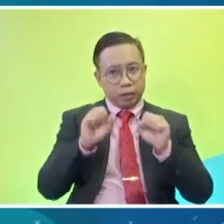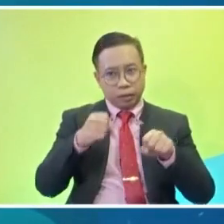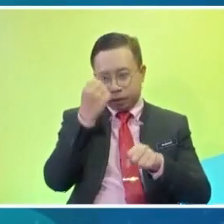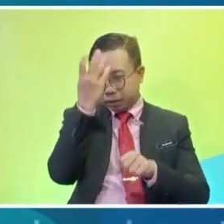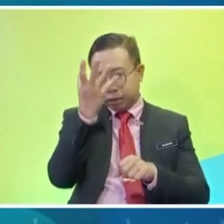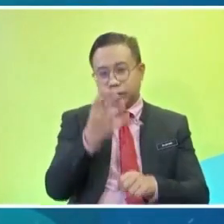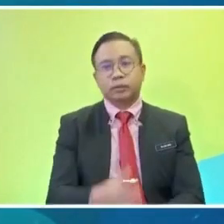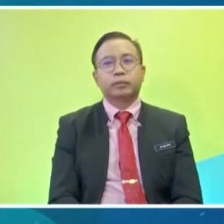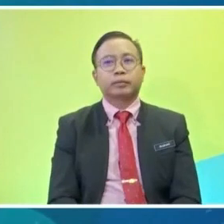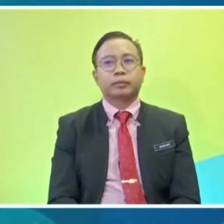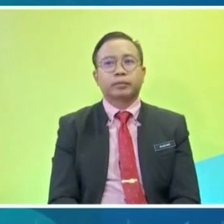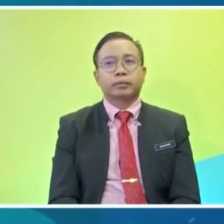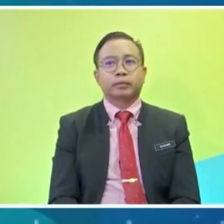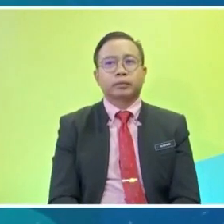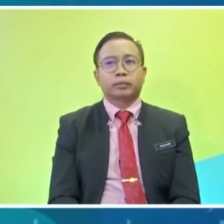me?